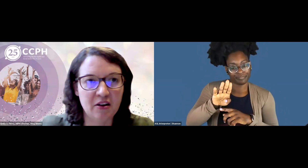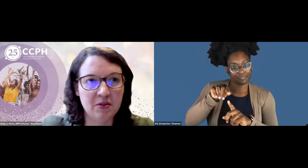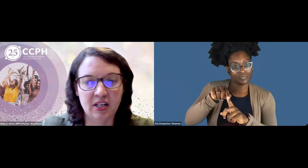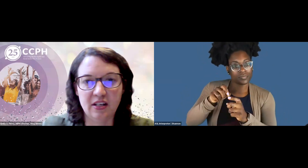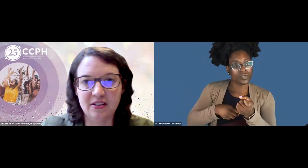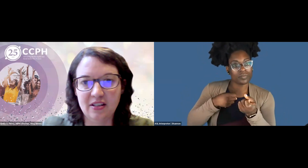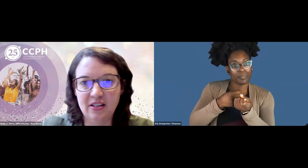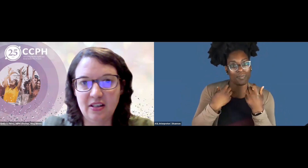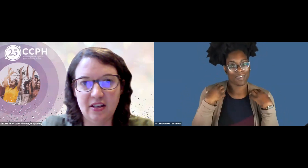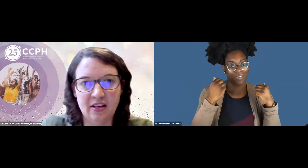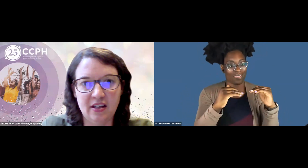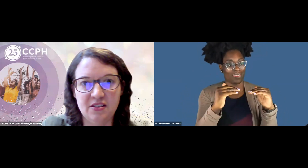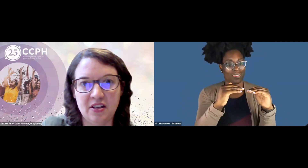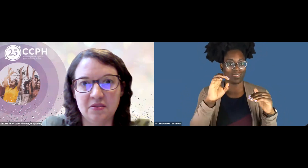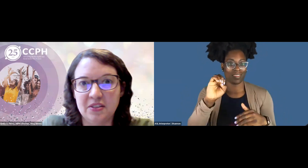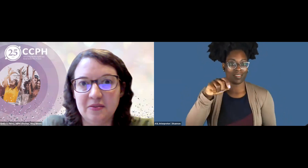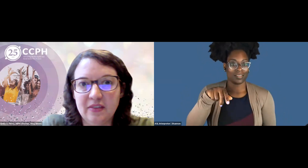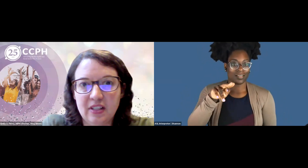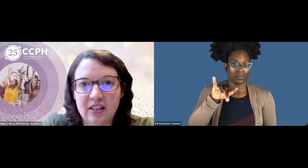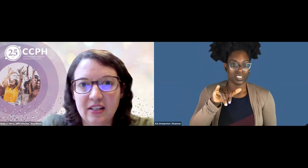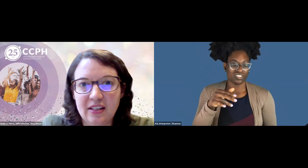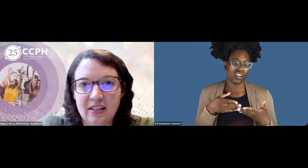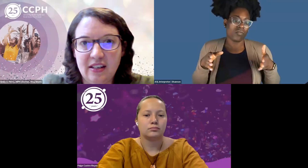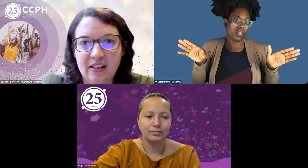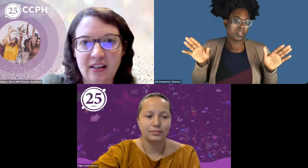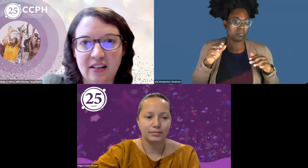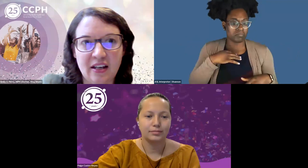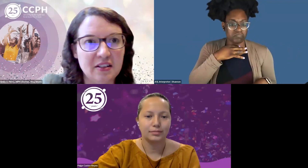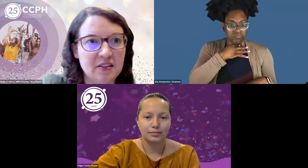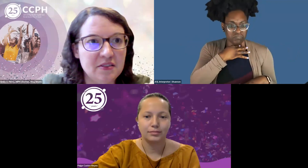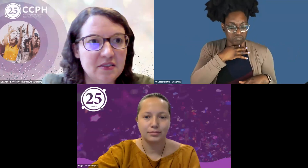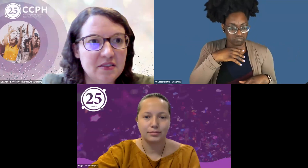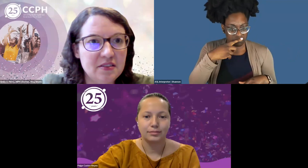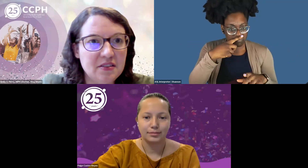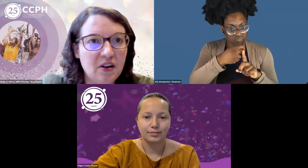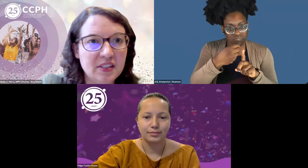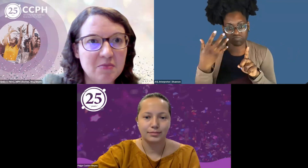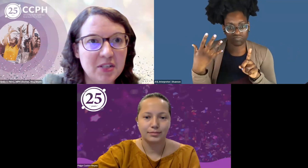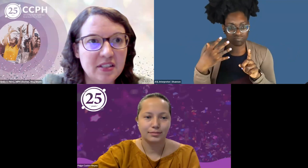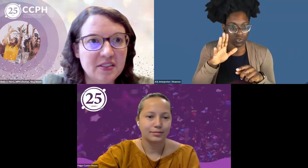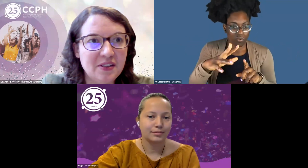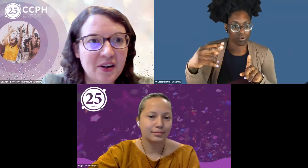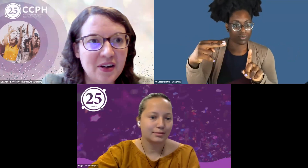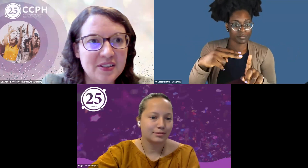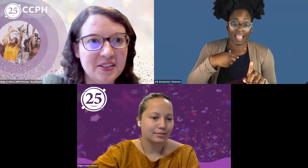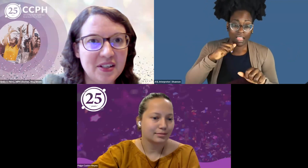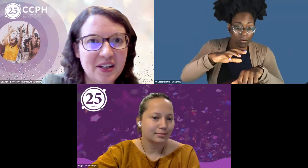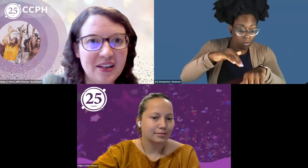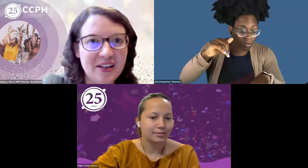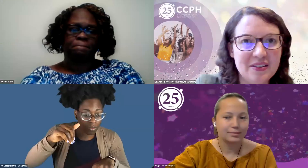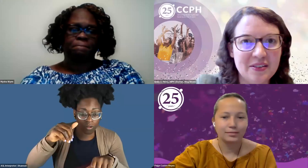support health equity in general? And I can call someone to